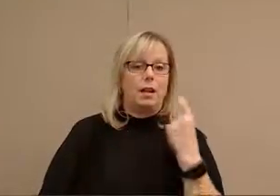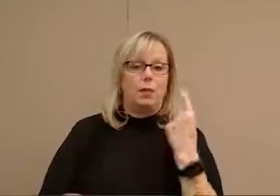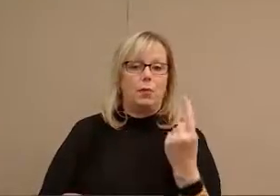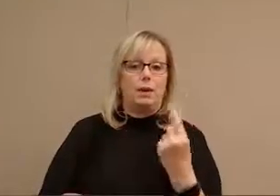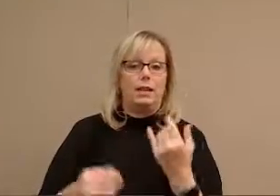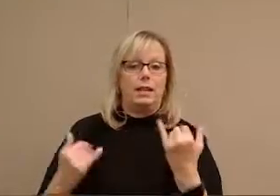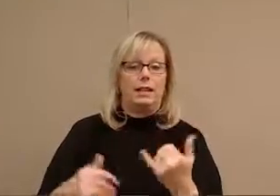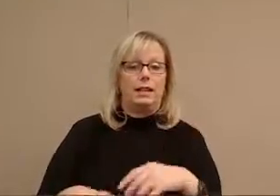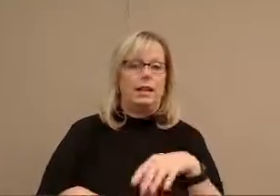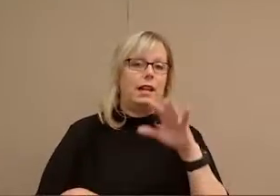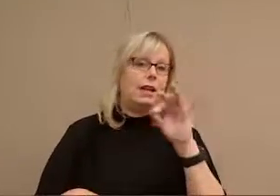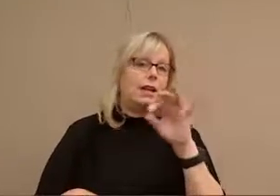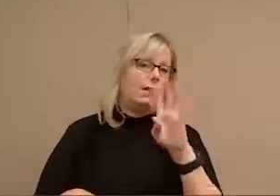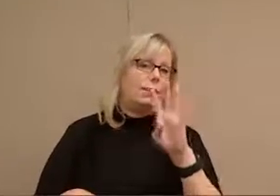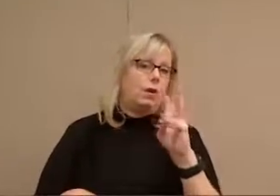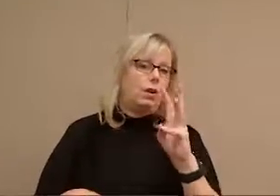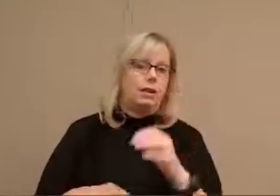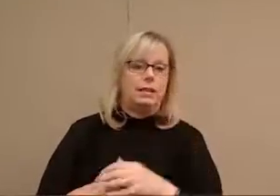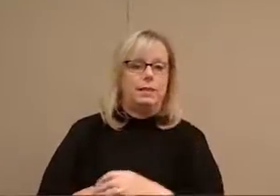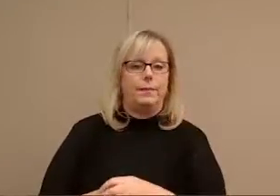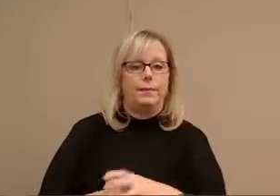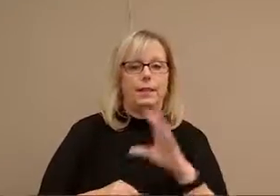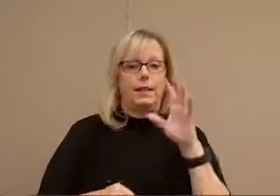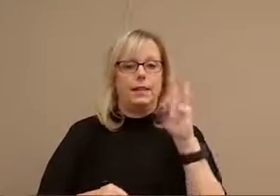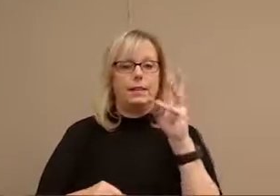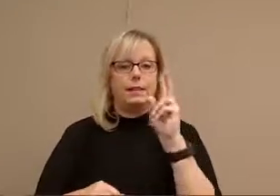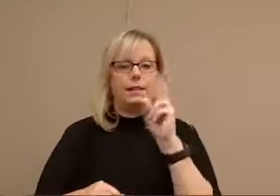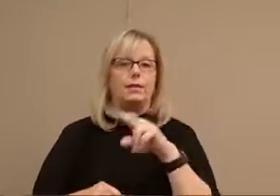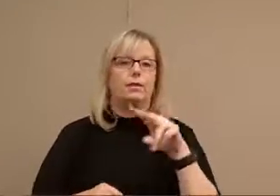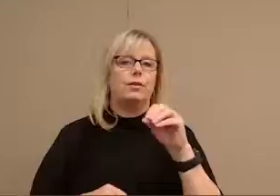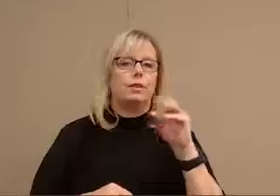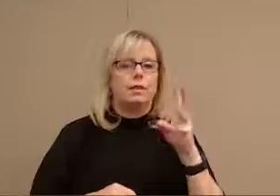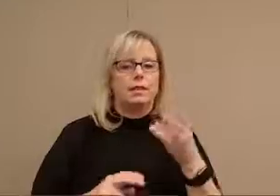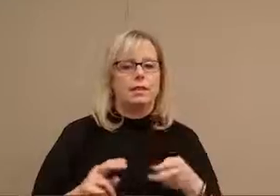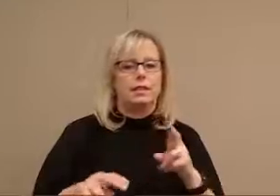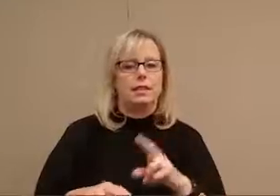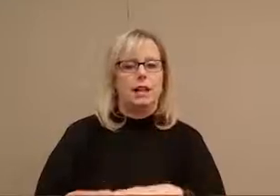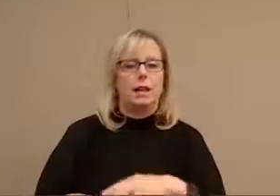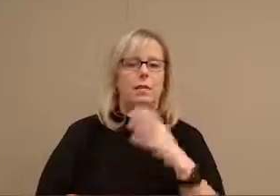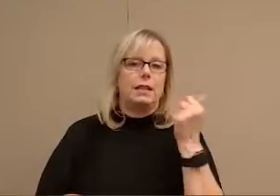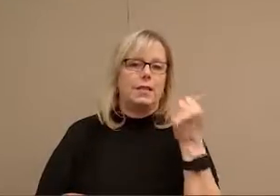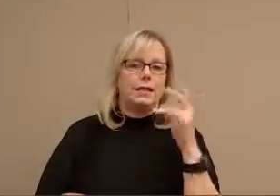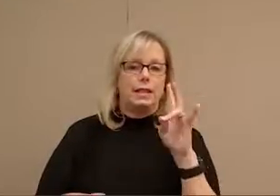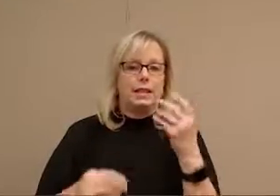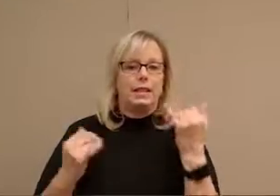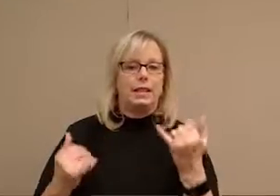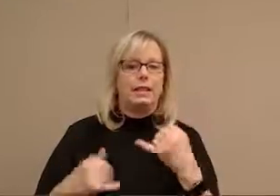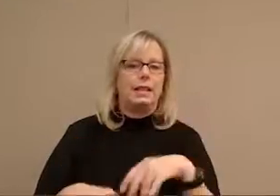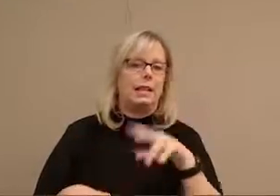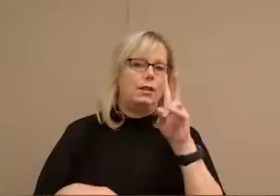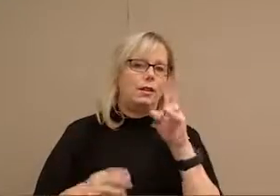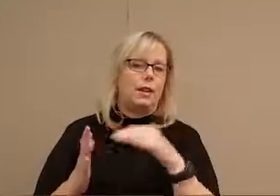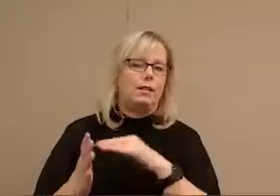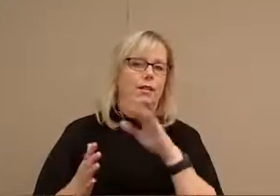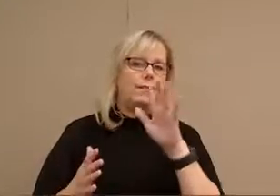62205 up 1 to 946. 62206 up 17